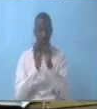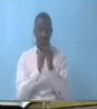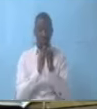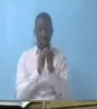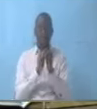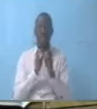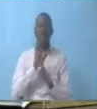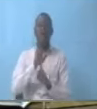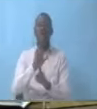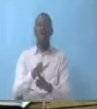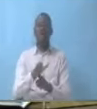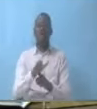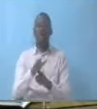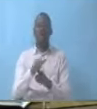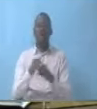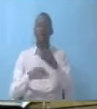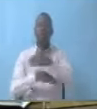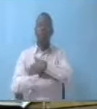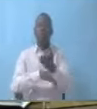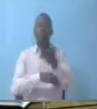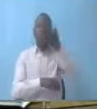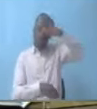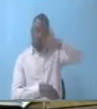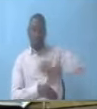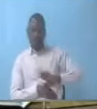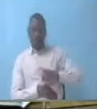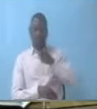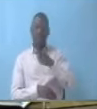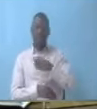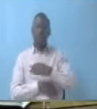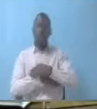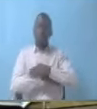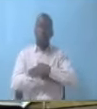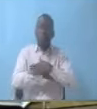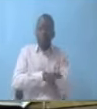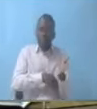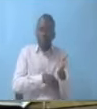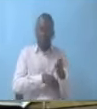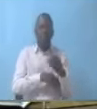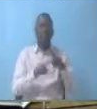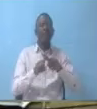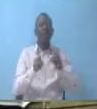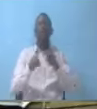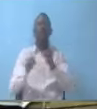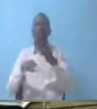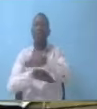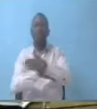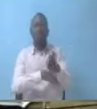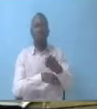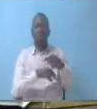window. This is opening doors, several doors into the house.